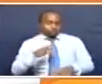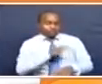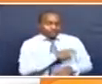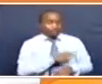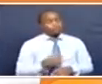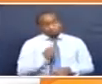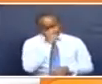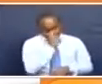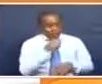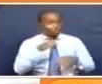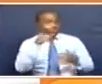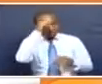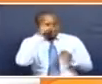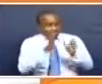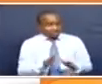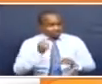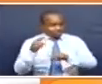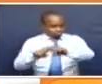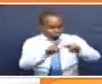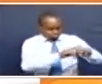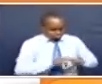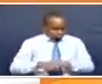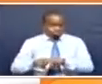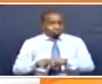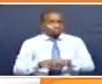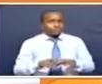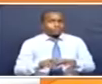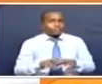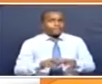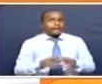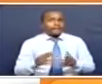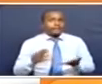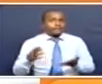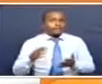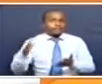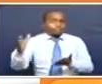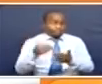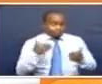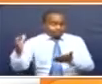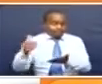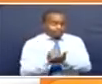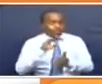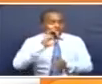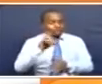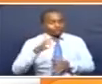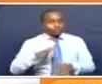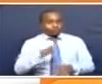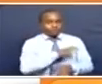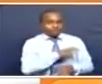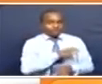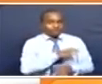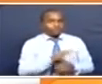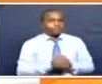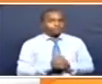sit. They've not even appointed their county executive committees. And you know, the executive power is vested in the county executive committee where the governor